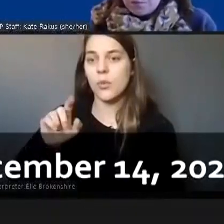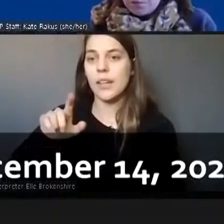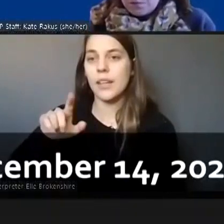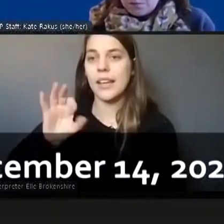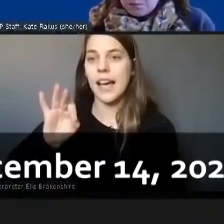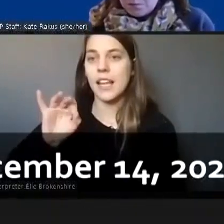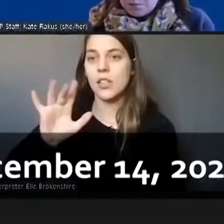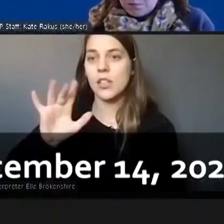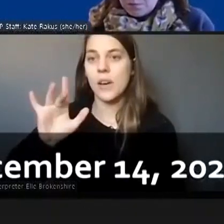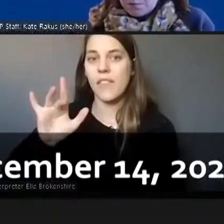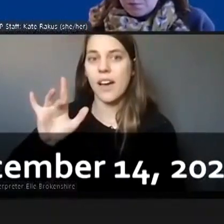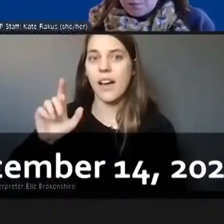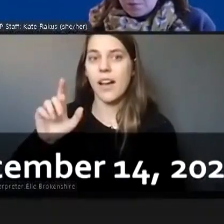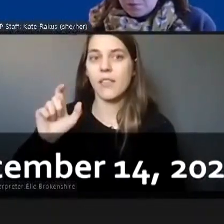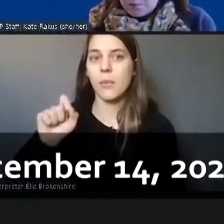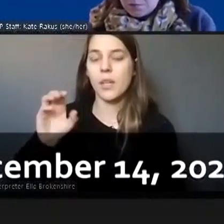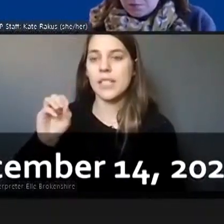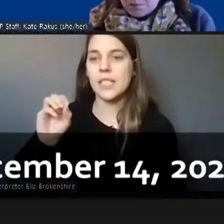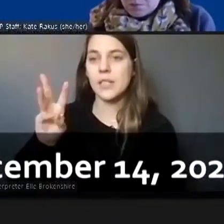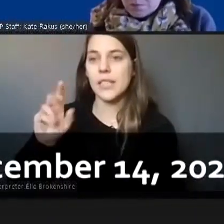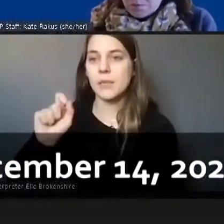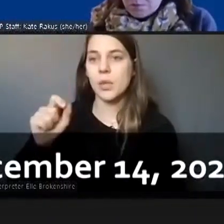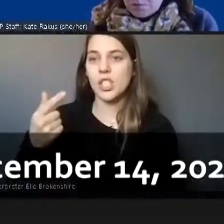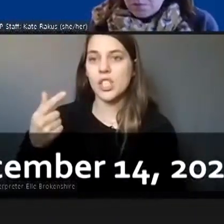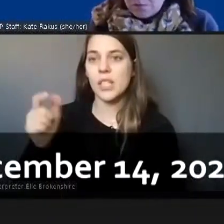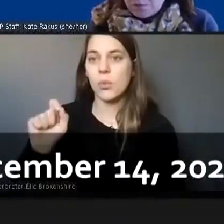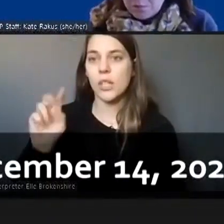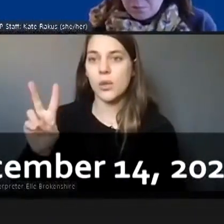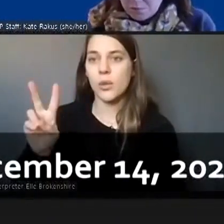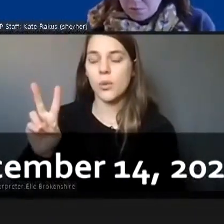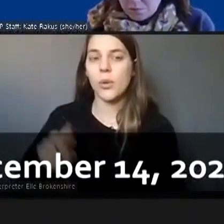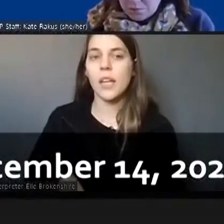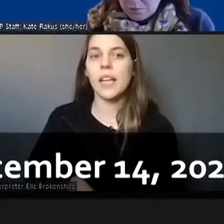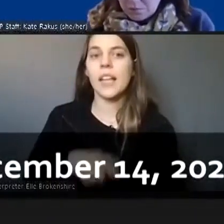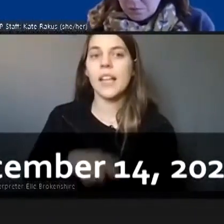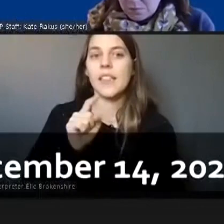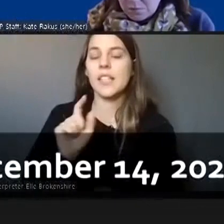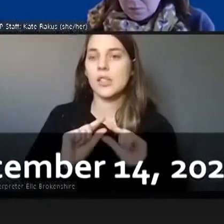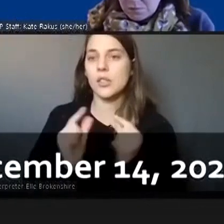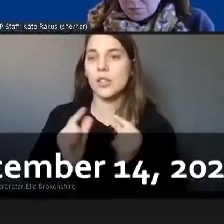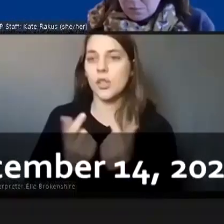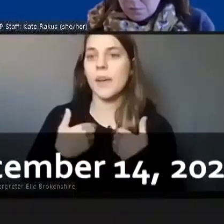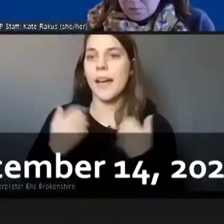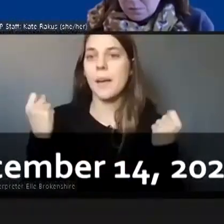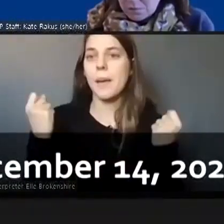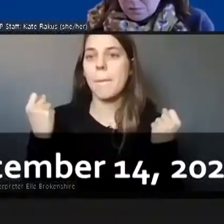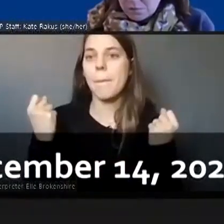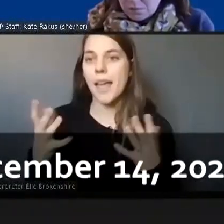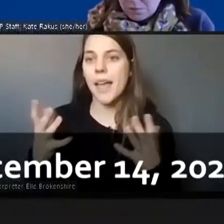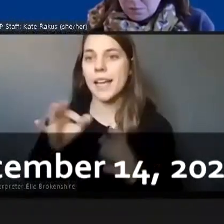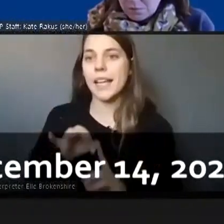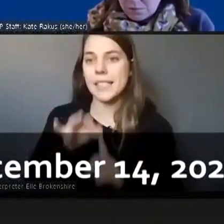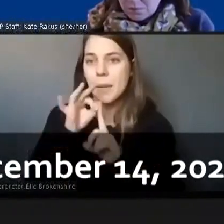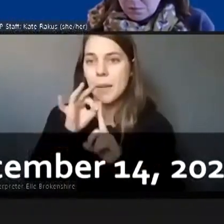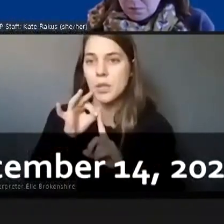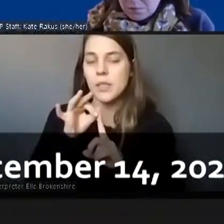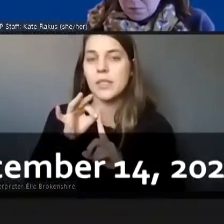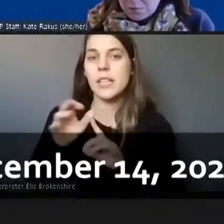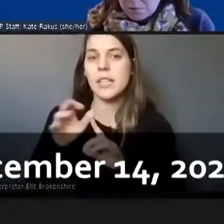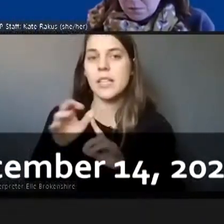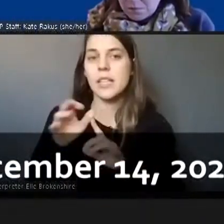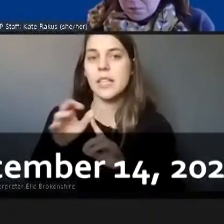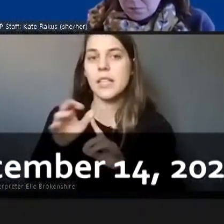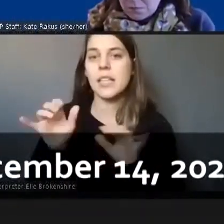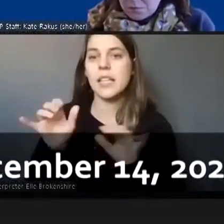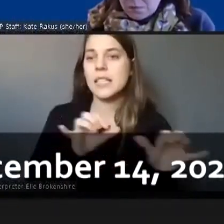925.06.G.2. This is a group where we have a lot of exceptions, have that same standard about not being